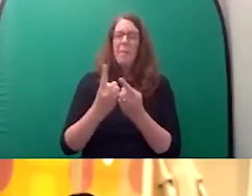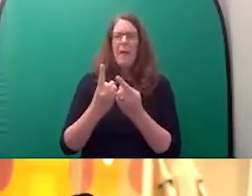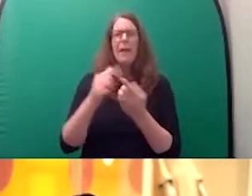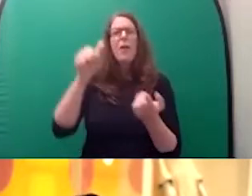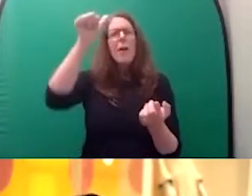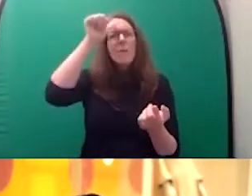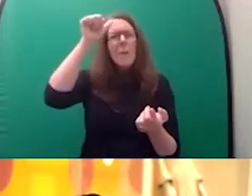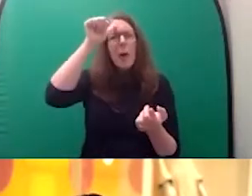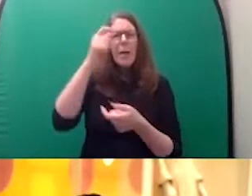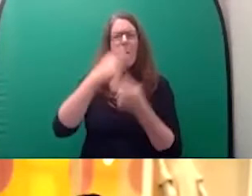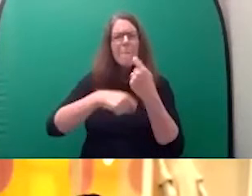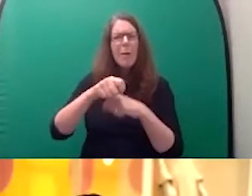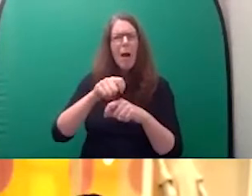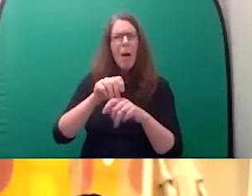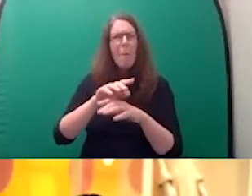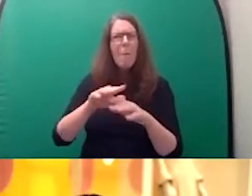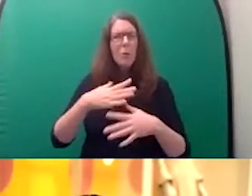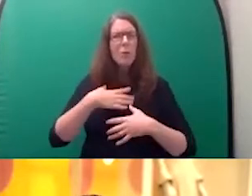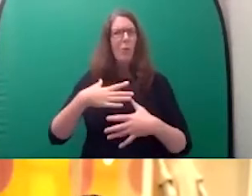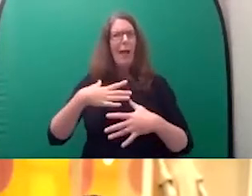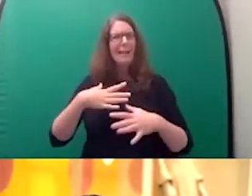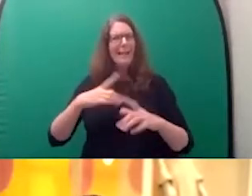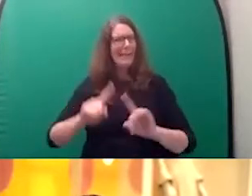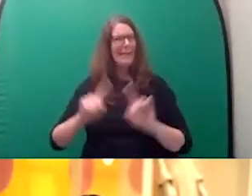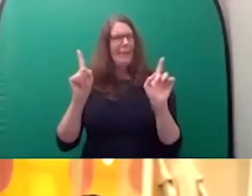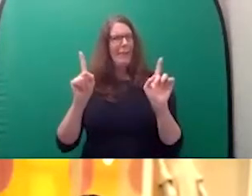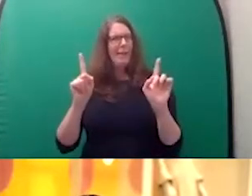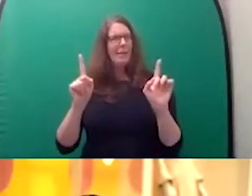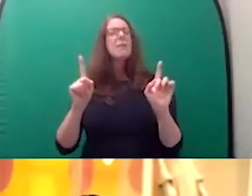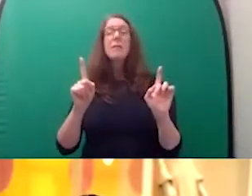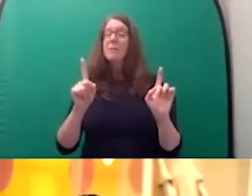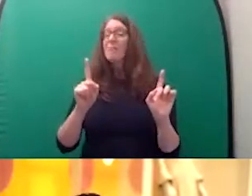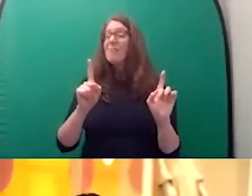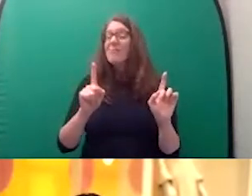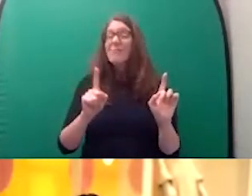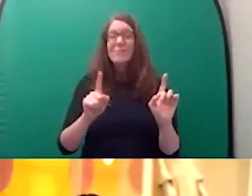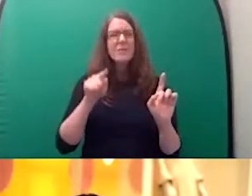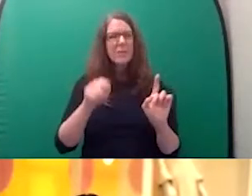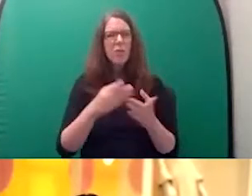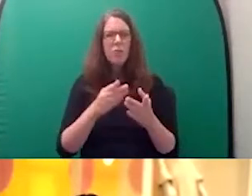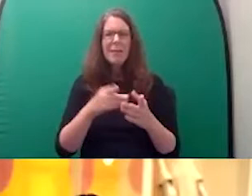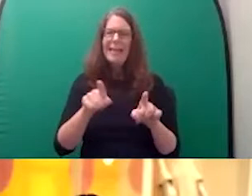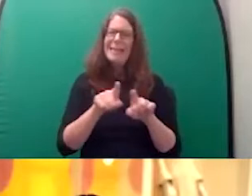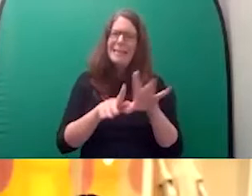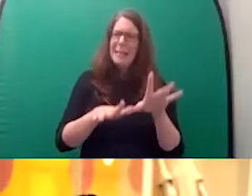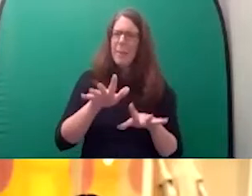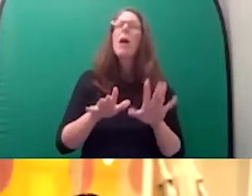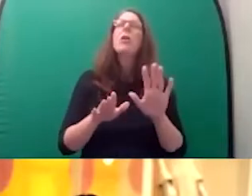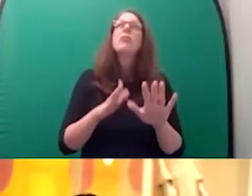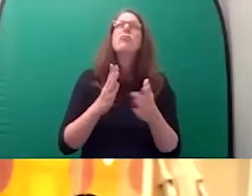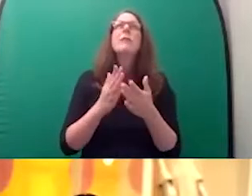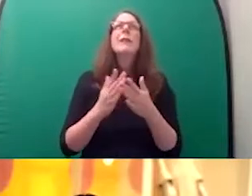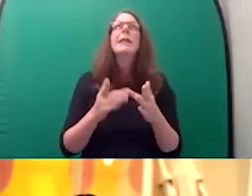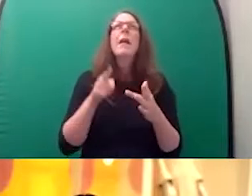and unexpected. And I think that's what is similar with our, you know, obviously this is all quite subconsciously driven,